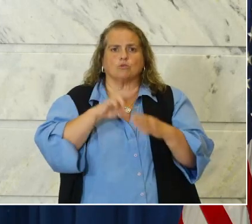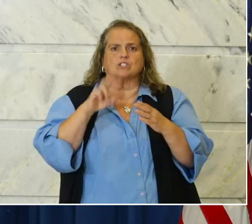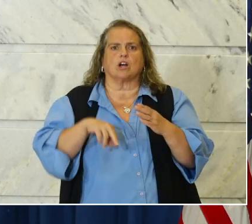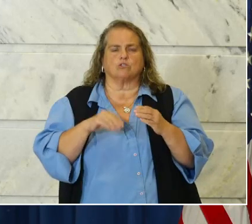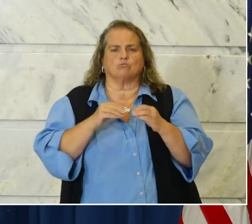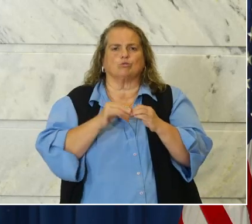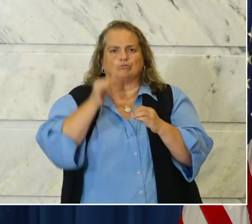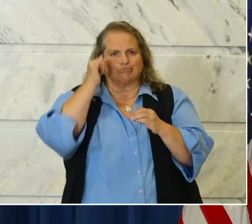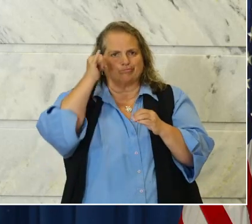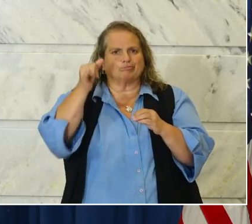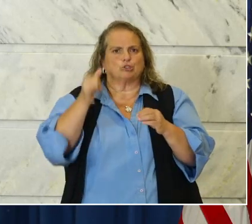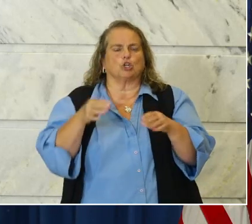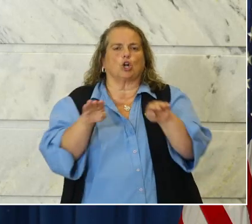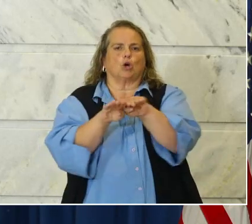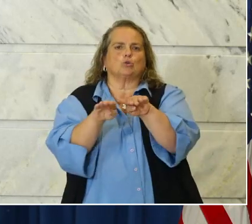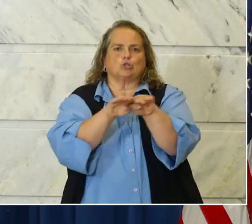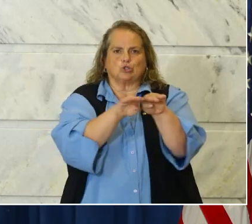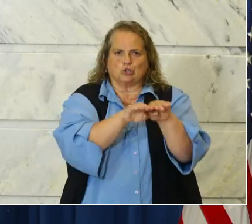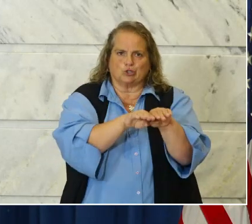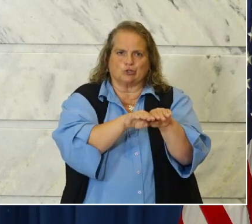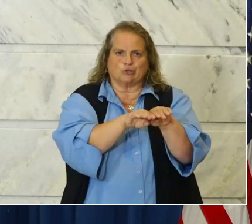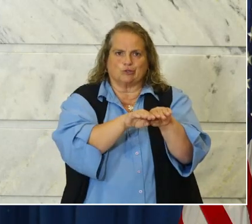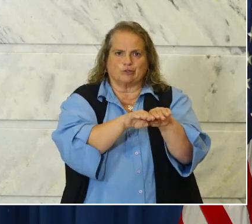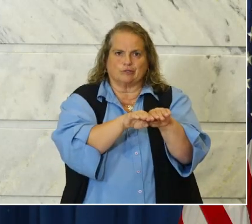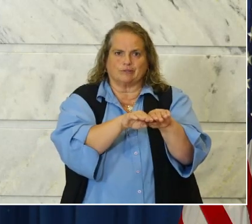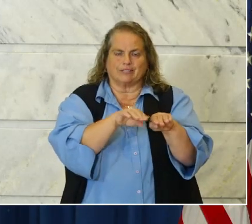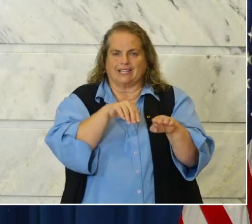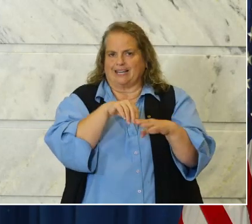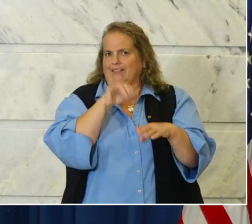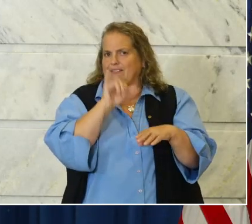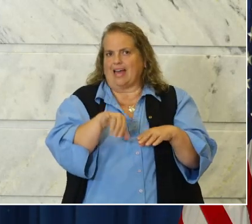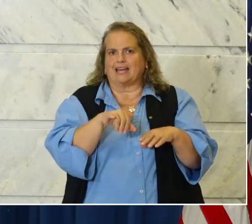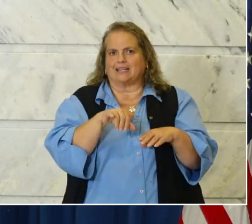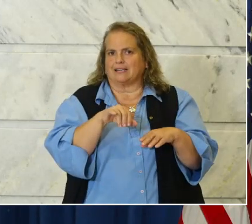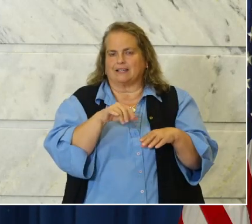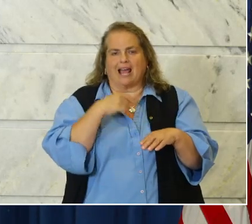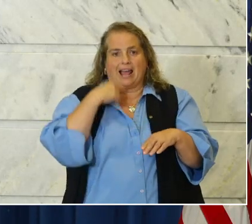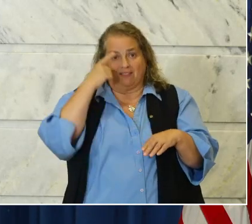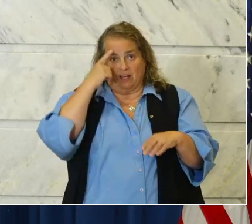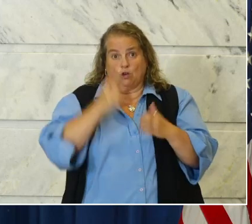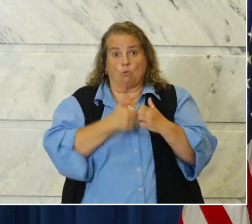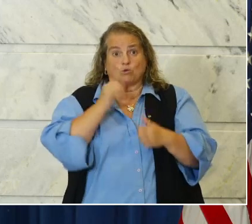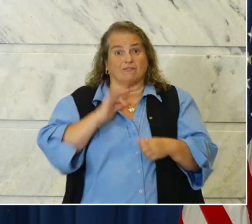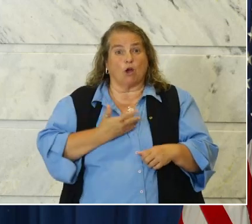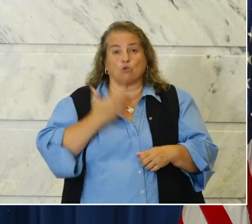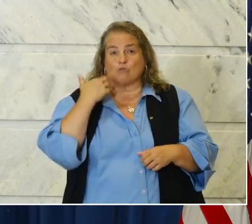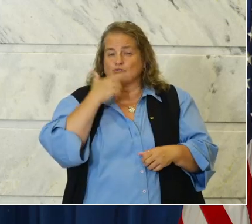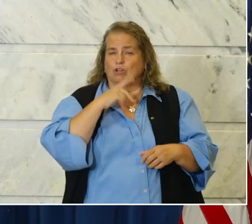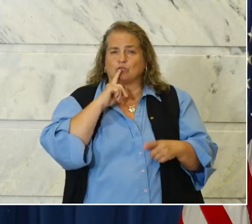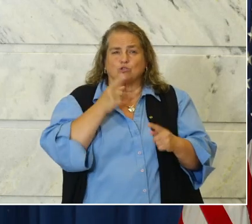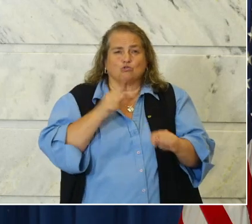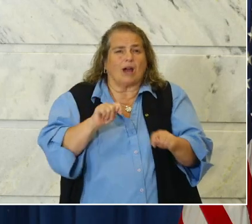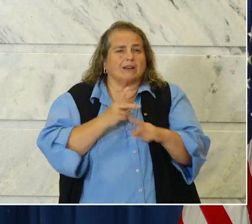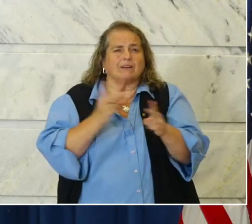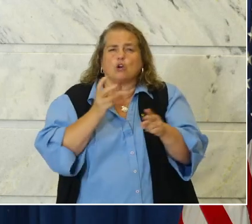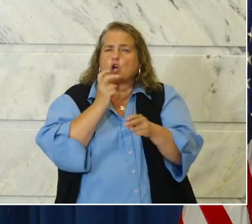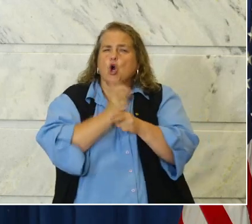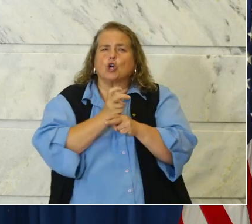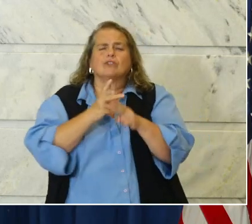longer-term closures in that and other parts of the industry. I believe most of our restaurants are trying really hard.